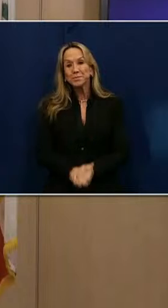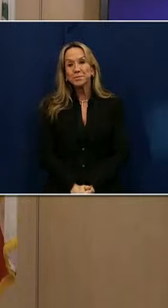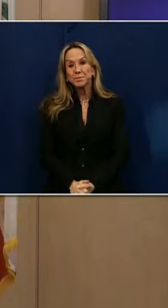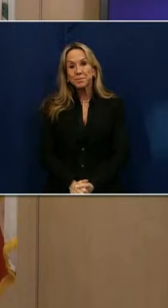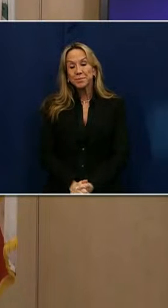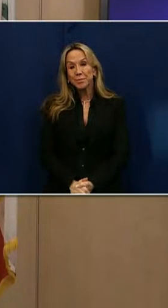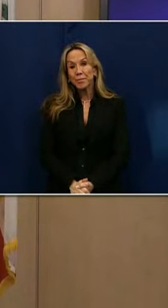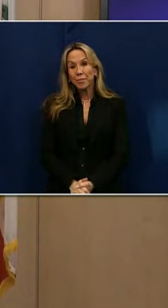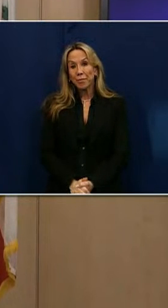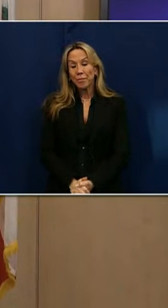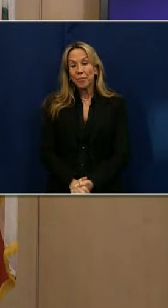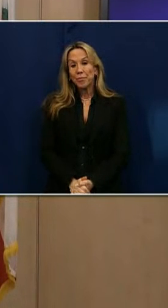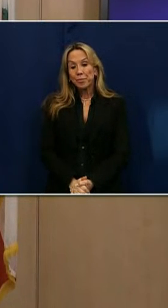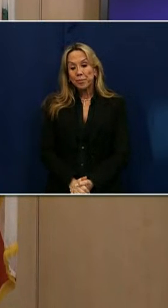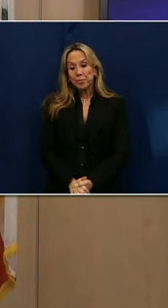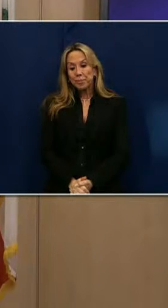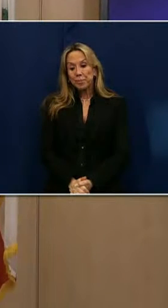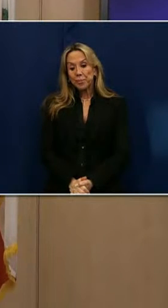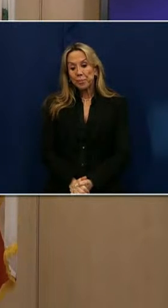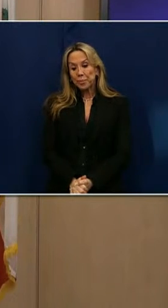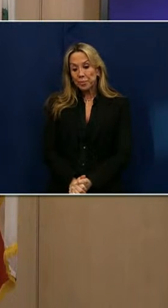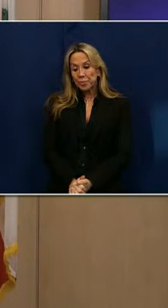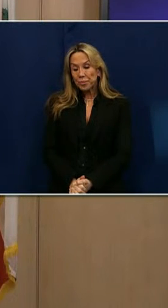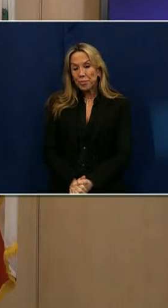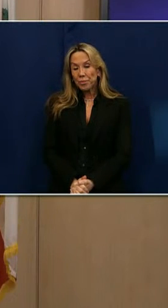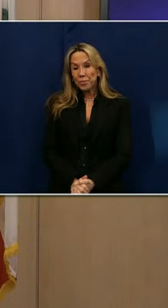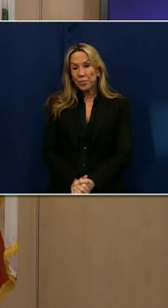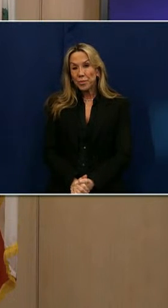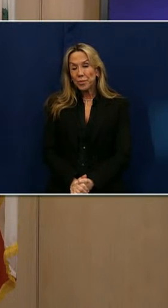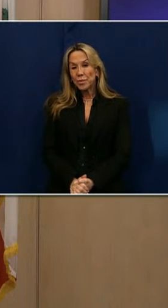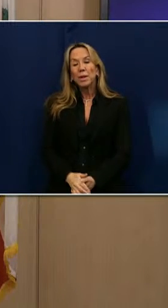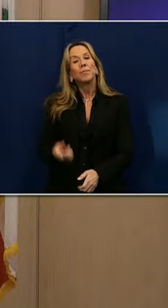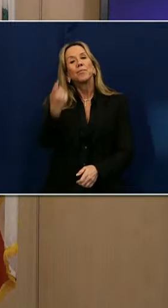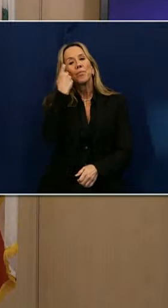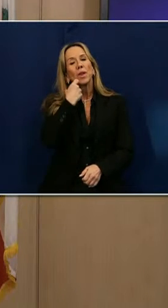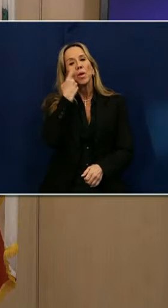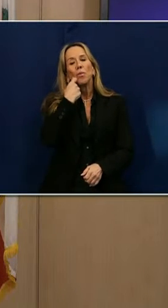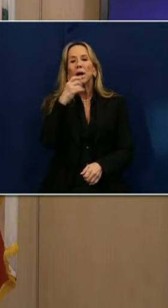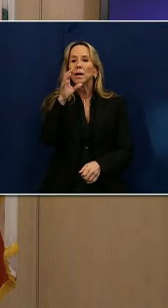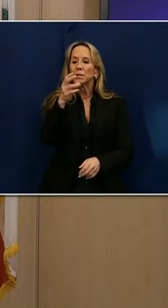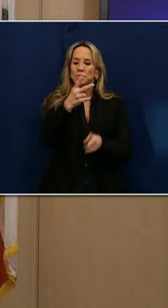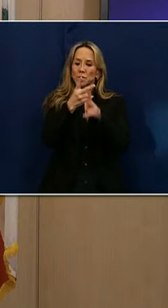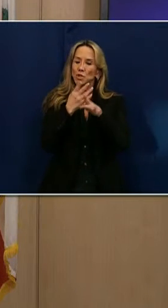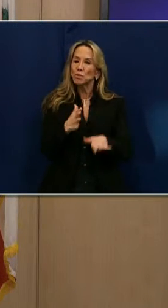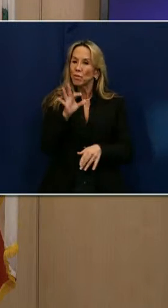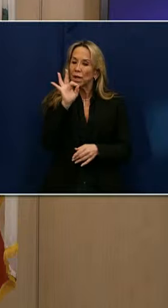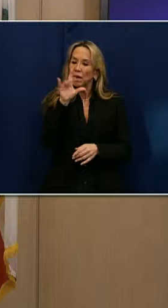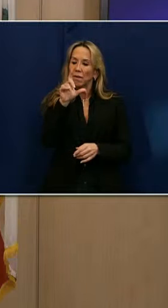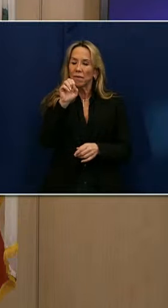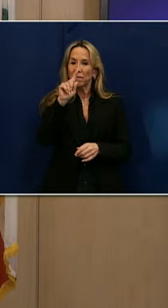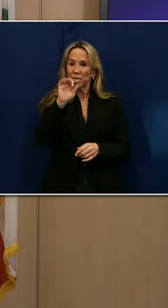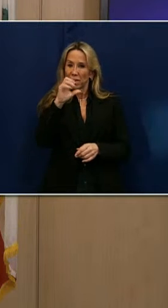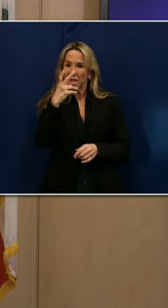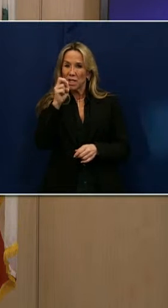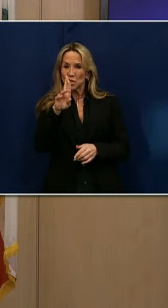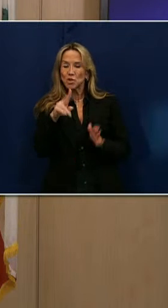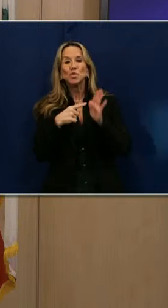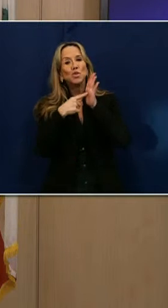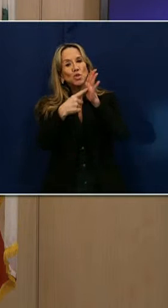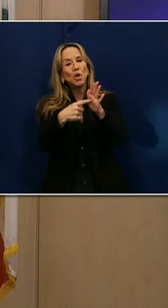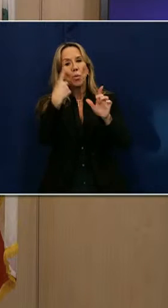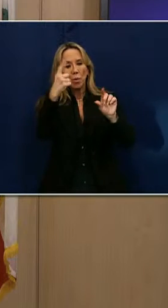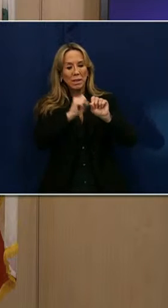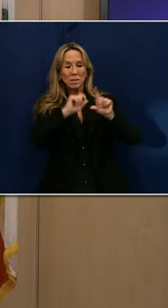Well, in some of the, well, one in particular in the slides that Supervisor Fletcher shows, it shows where